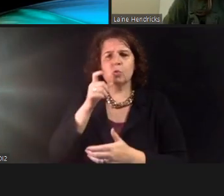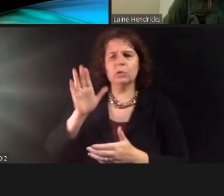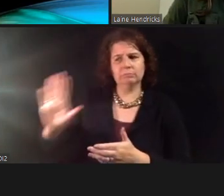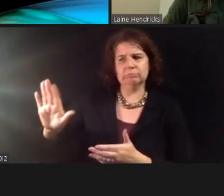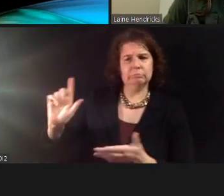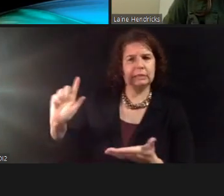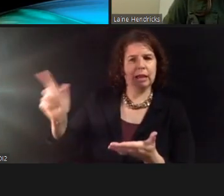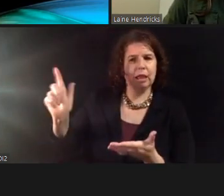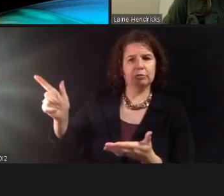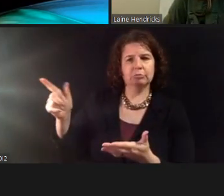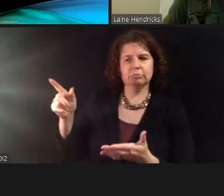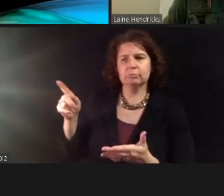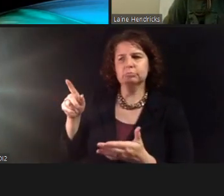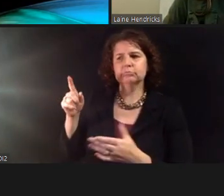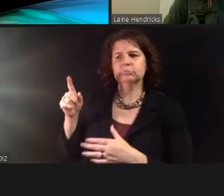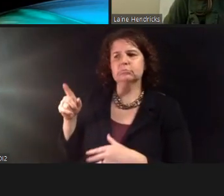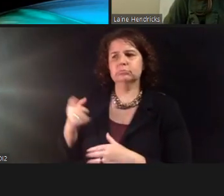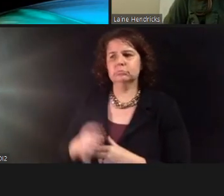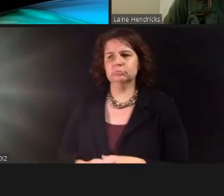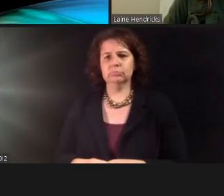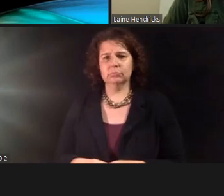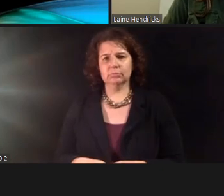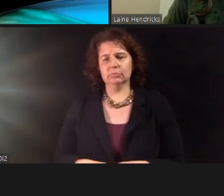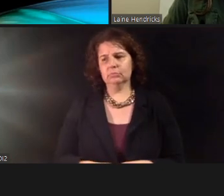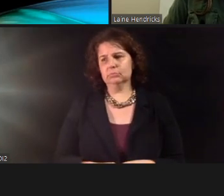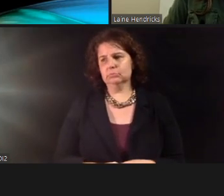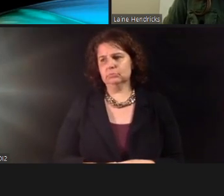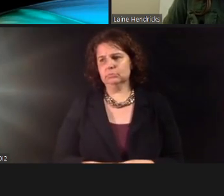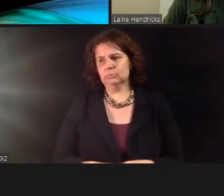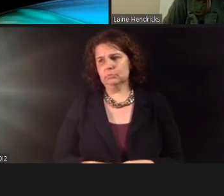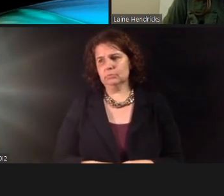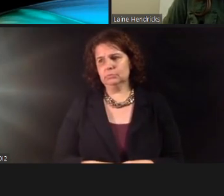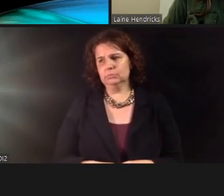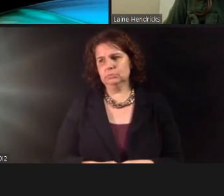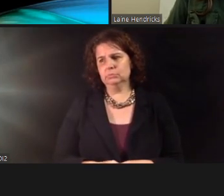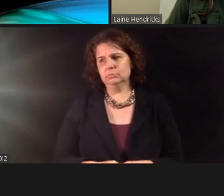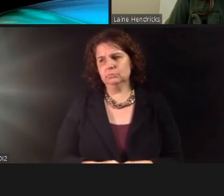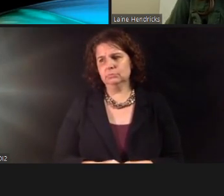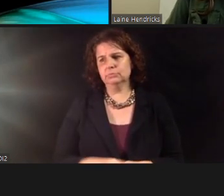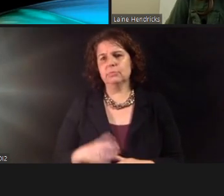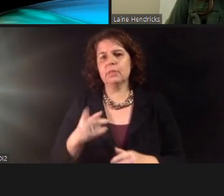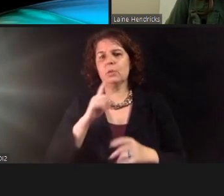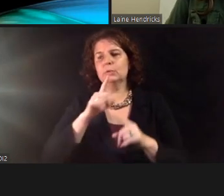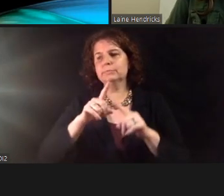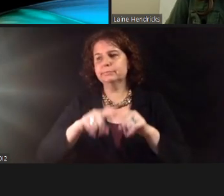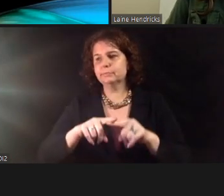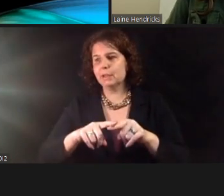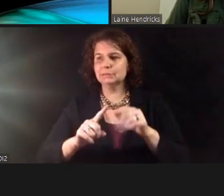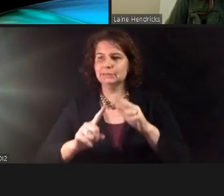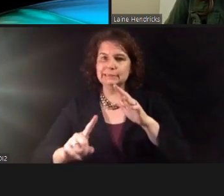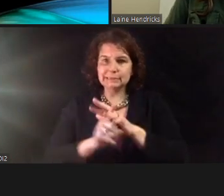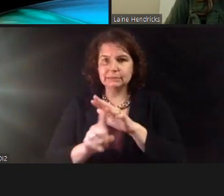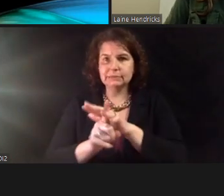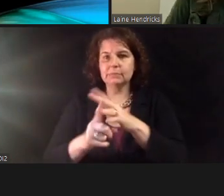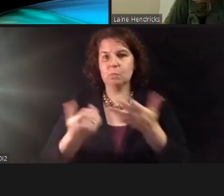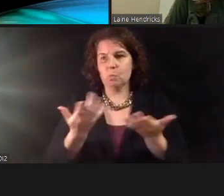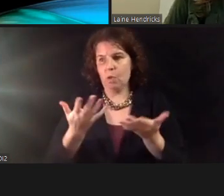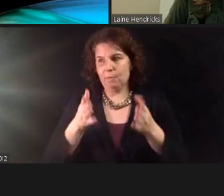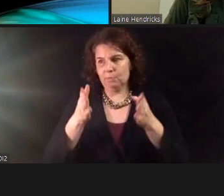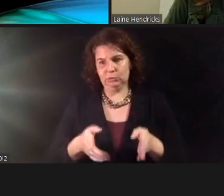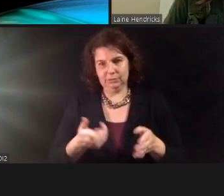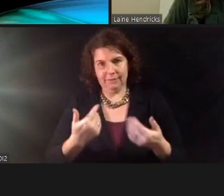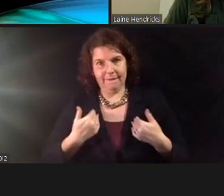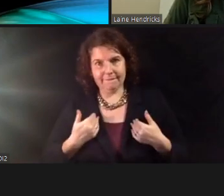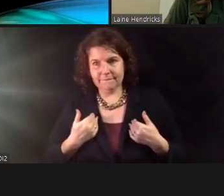I mean, it's people who are having symptoms. Anyone who's having symptoms of COVID-19 is obviously at a higher risk of being